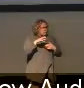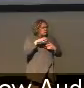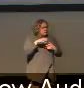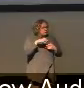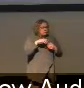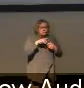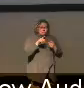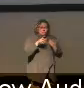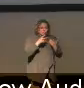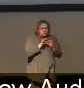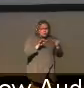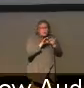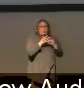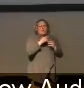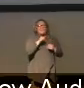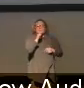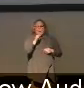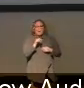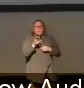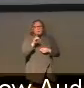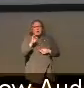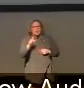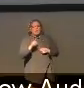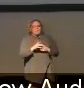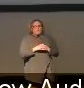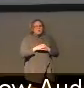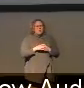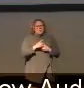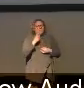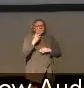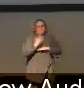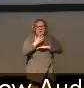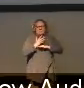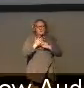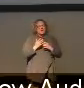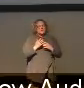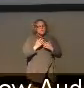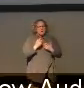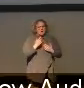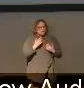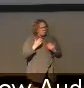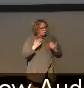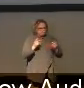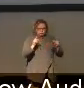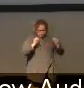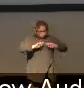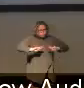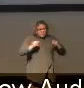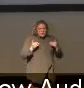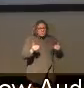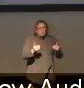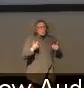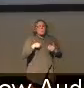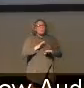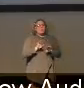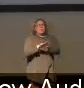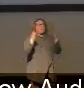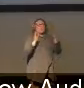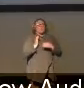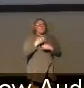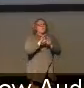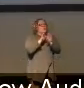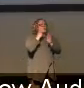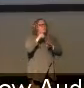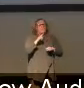within the same space footprint. Within 5 days of saying go, we opened our doors to patients with